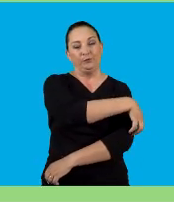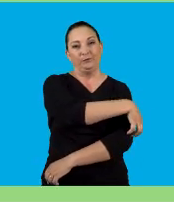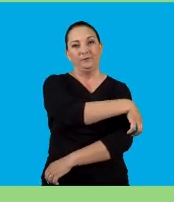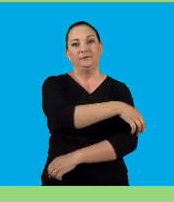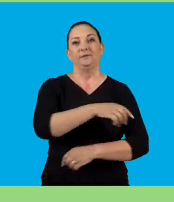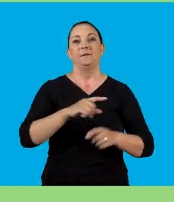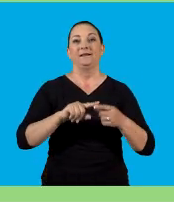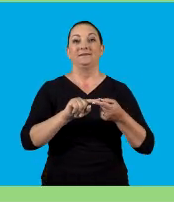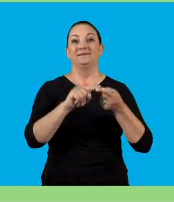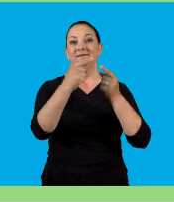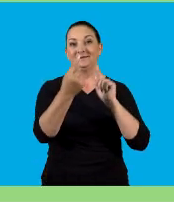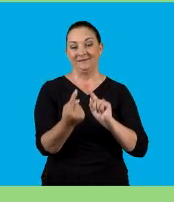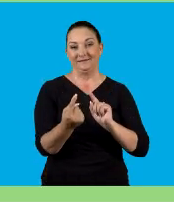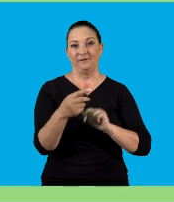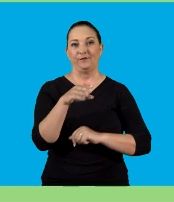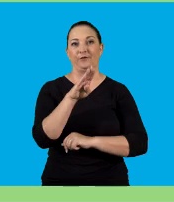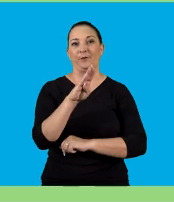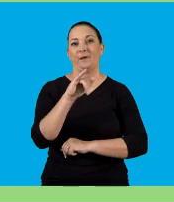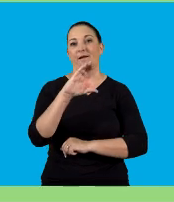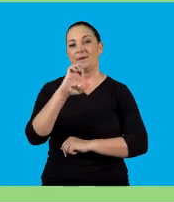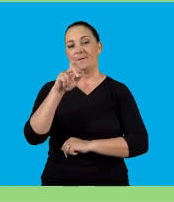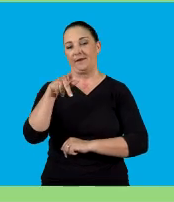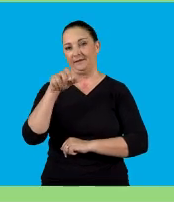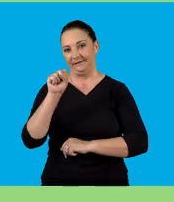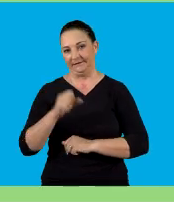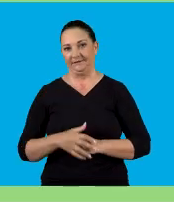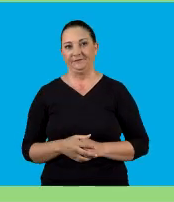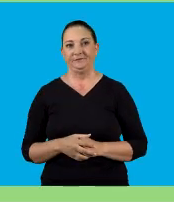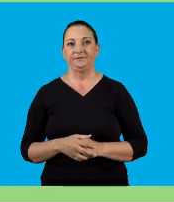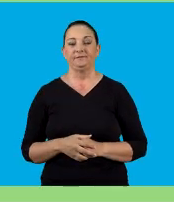are antagonistic to biceps.